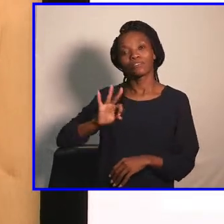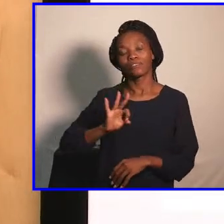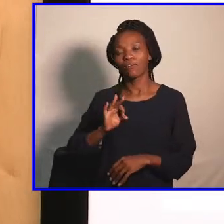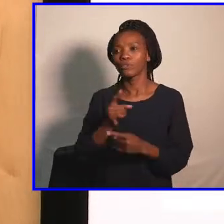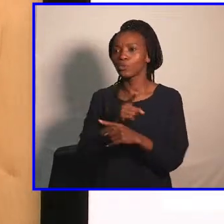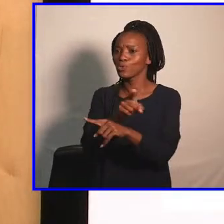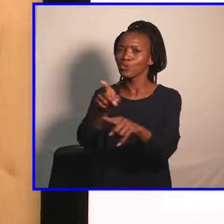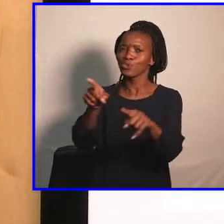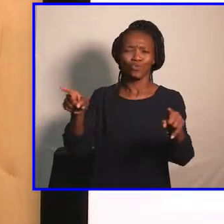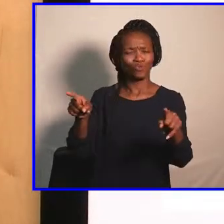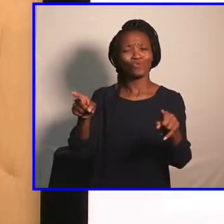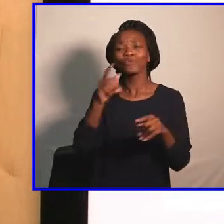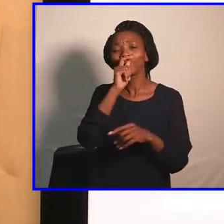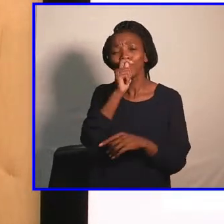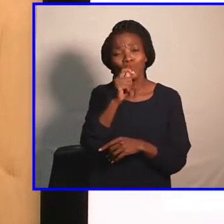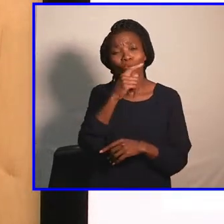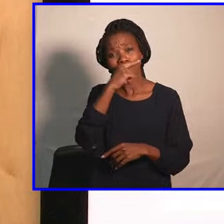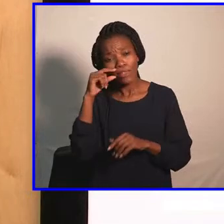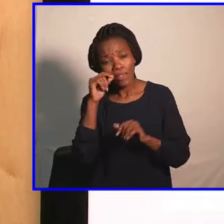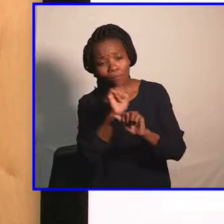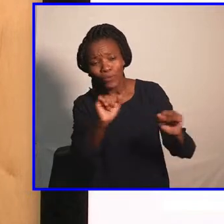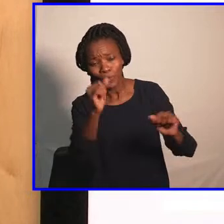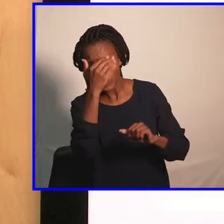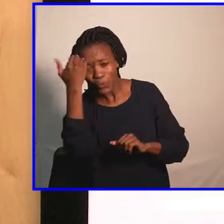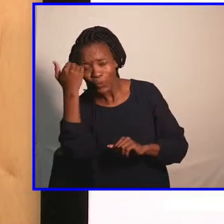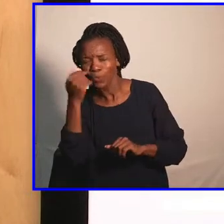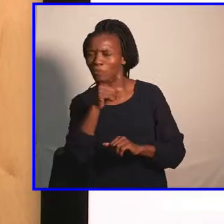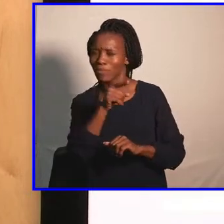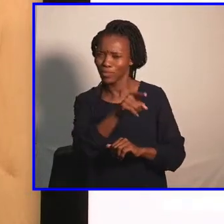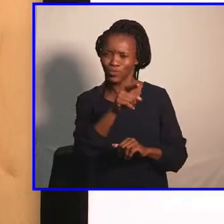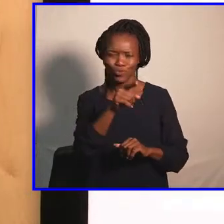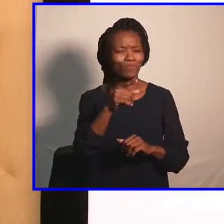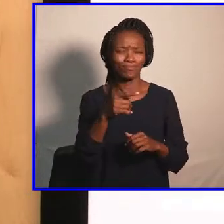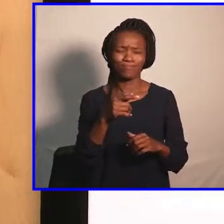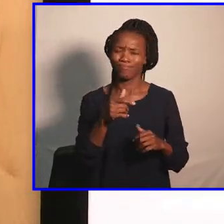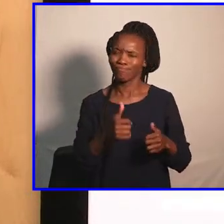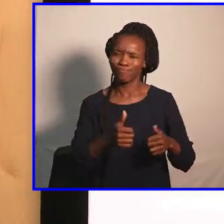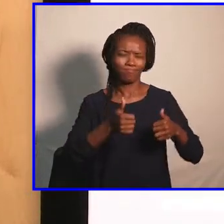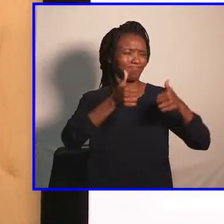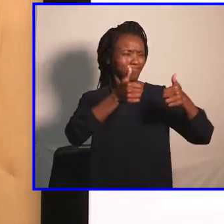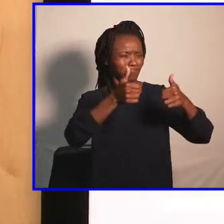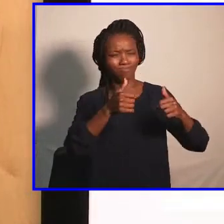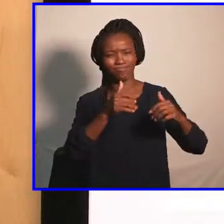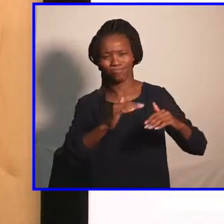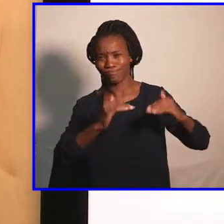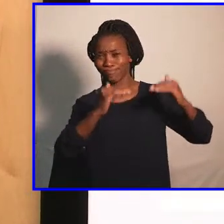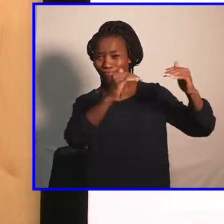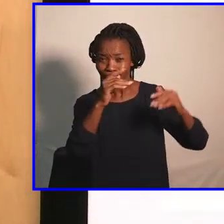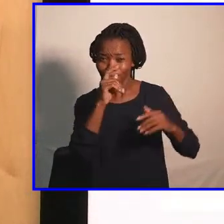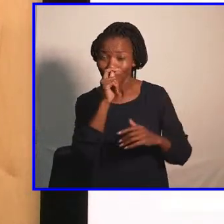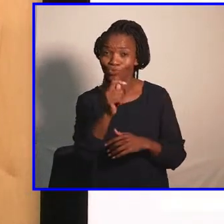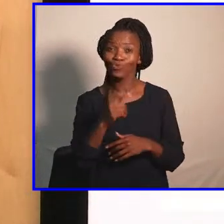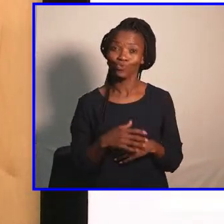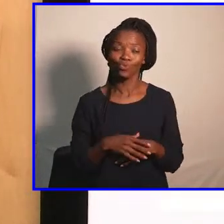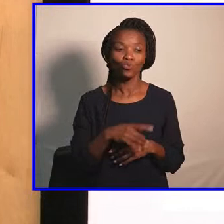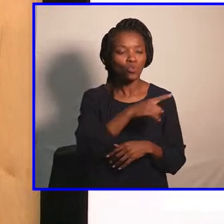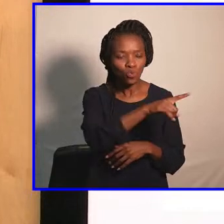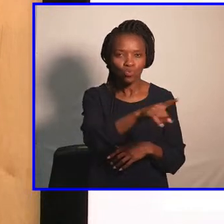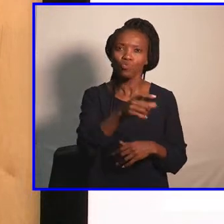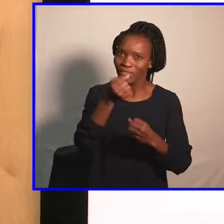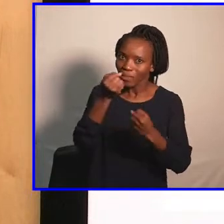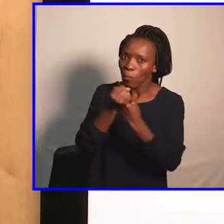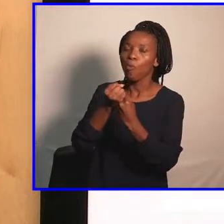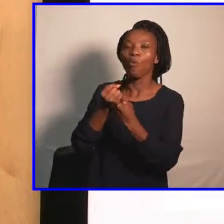our unsung heroes who have continued to carry out your patriotic